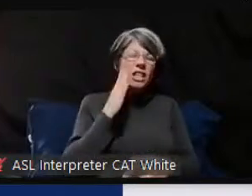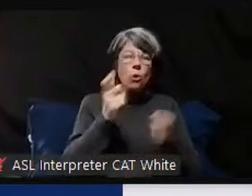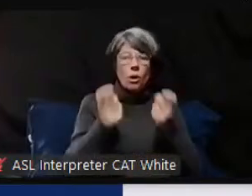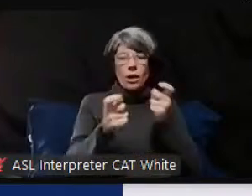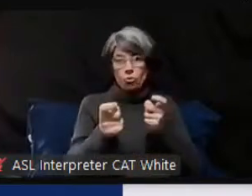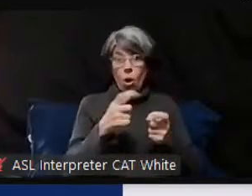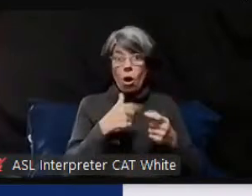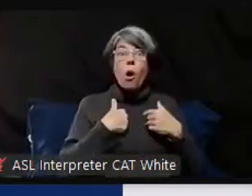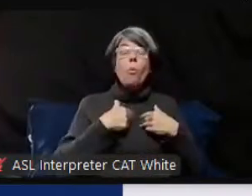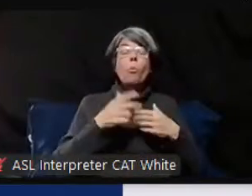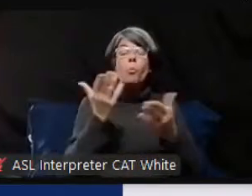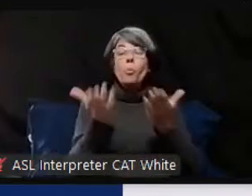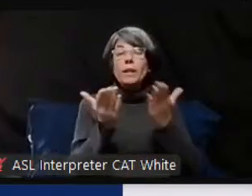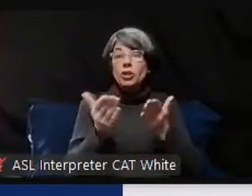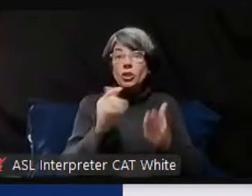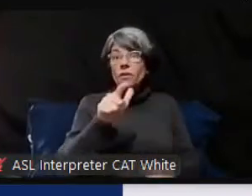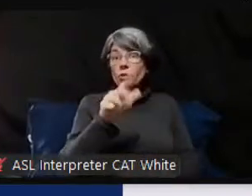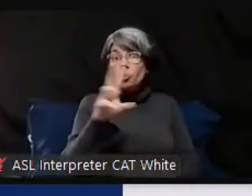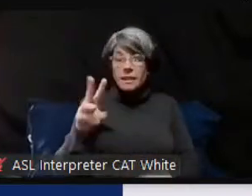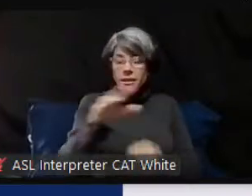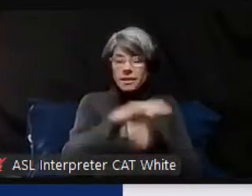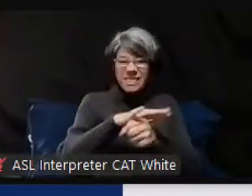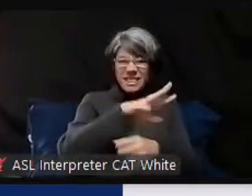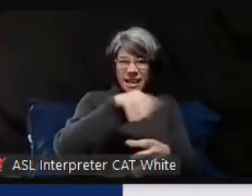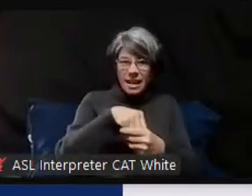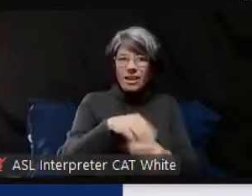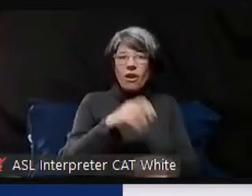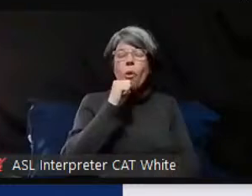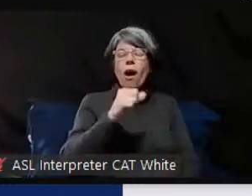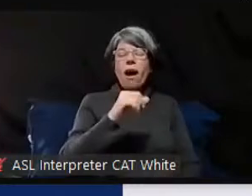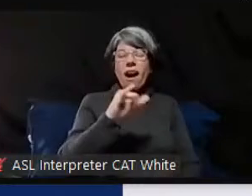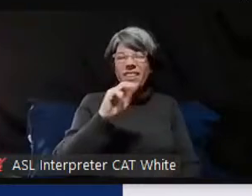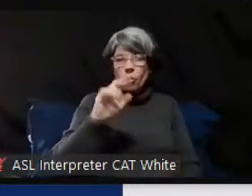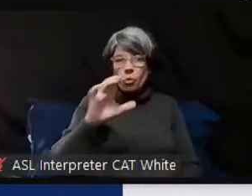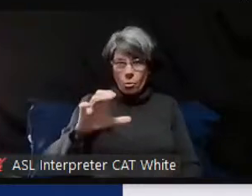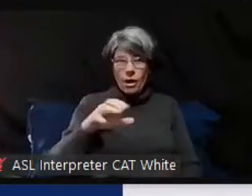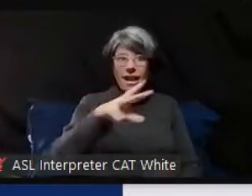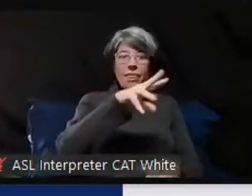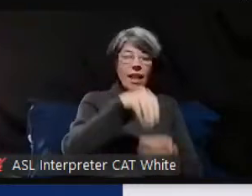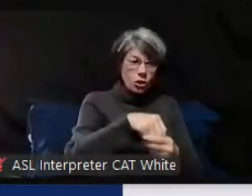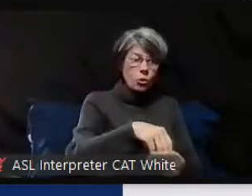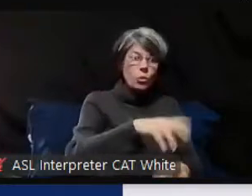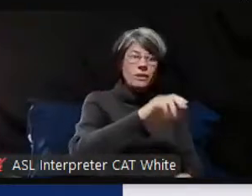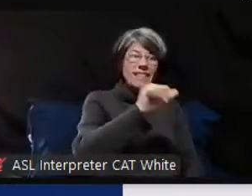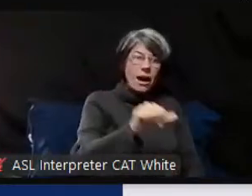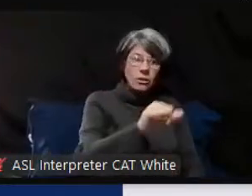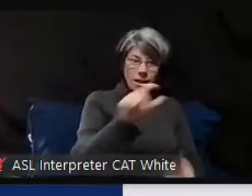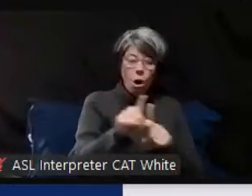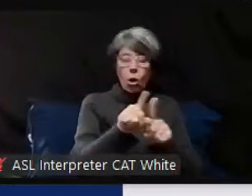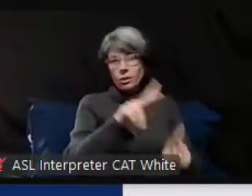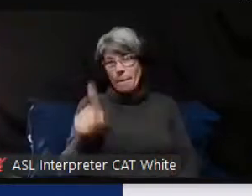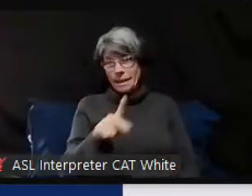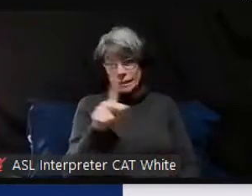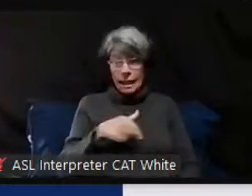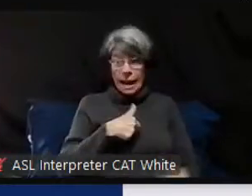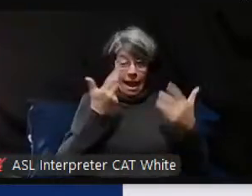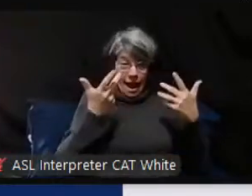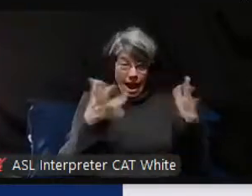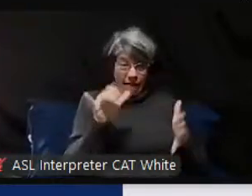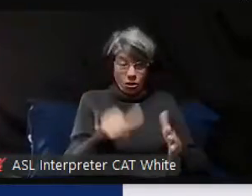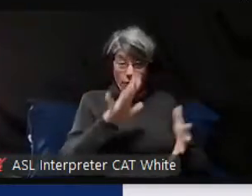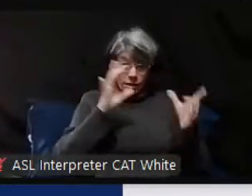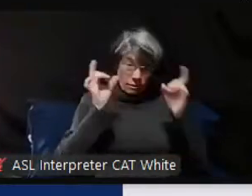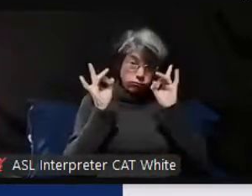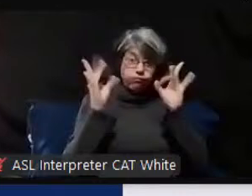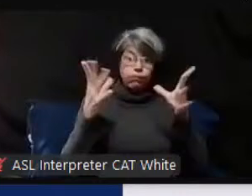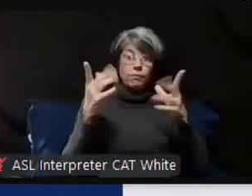serve 26 cities and portions of unincorporated Los Angeles County, and that includes Altadena and Pasadena. And so in the aftermath of this